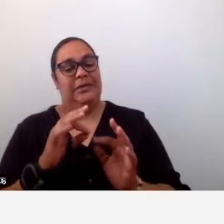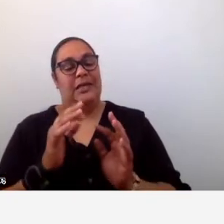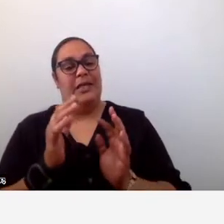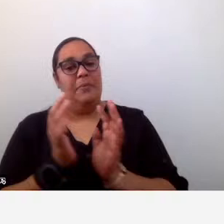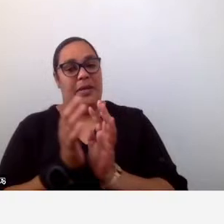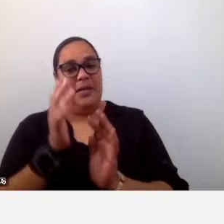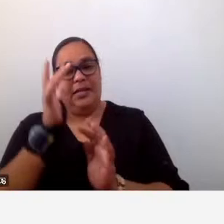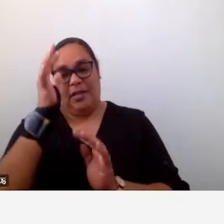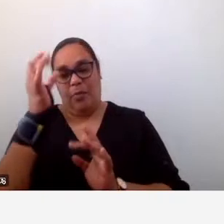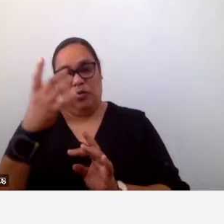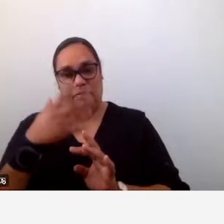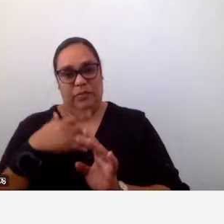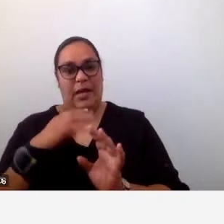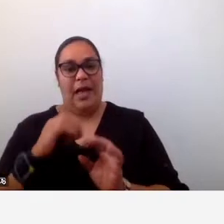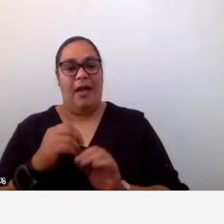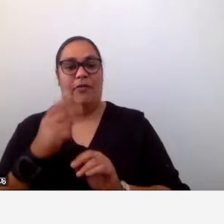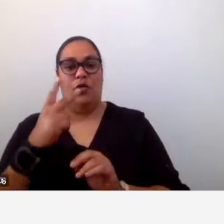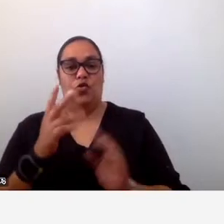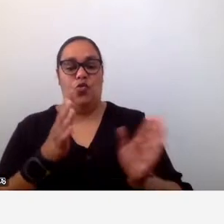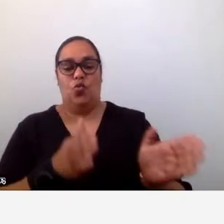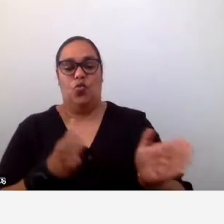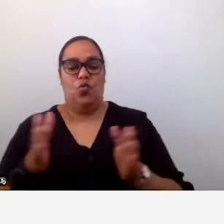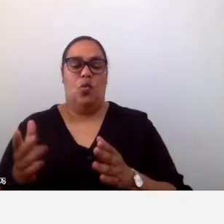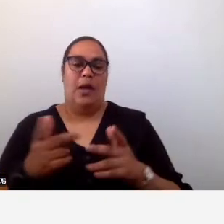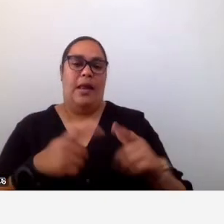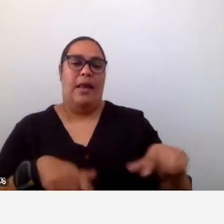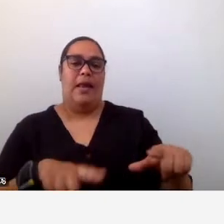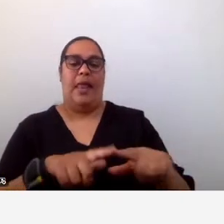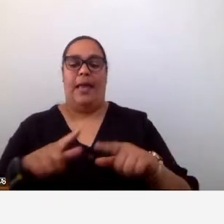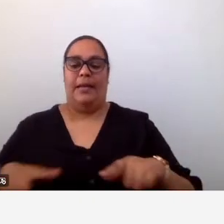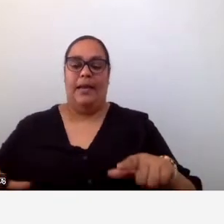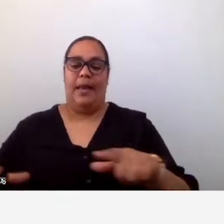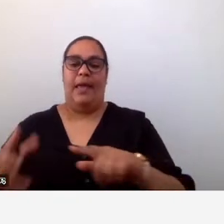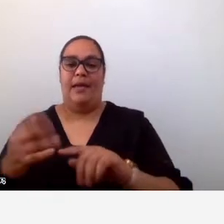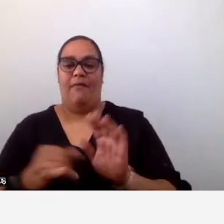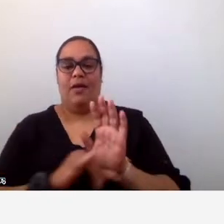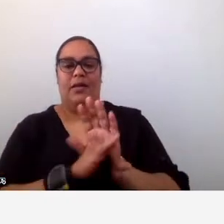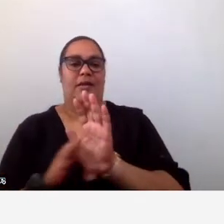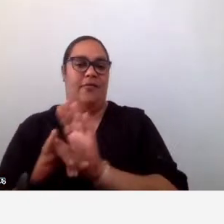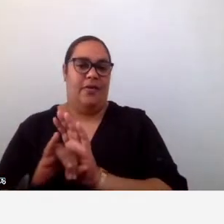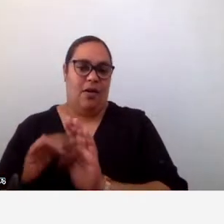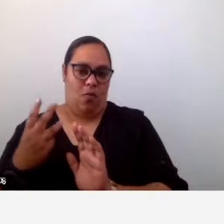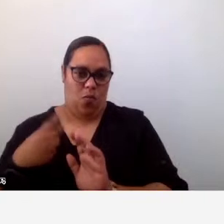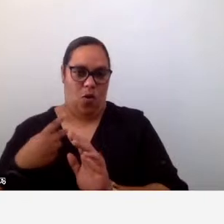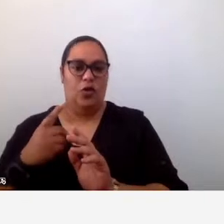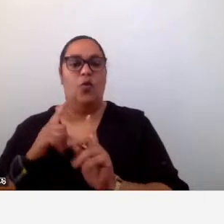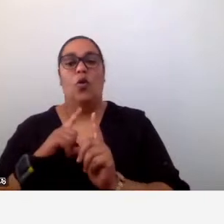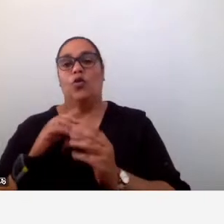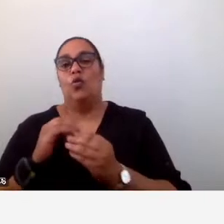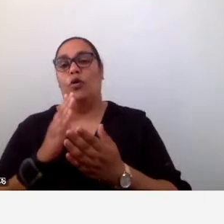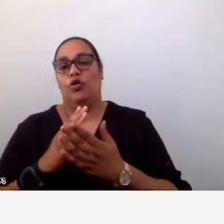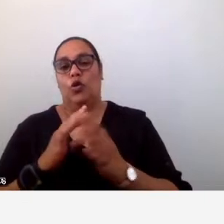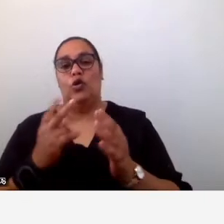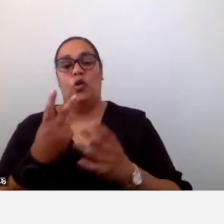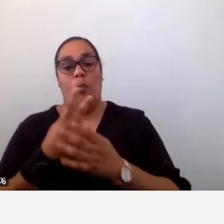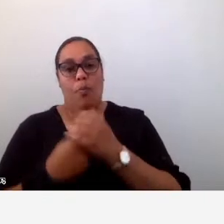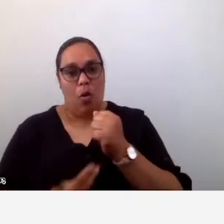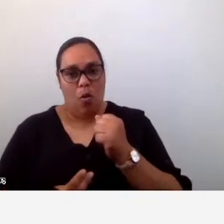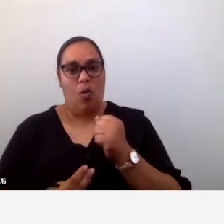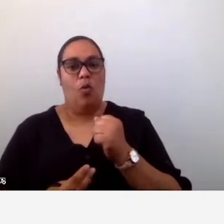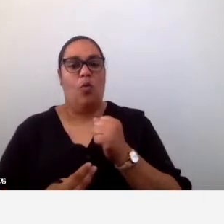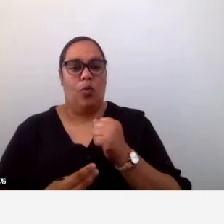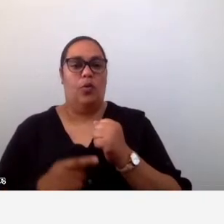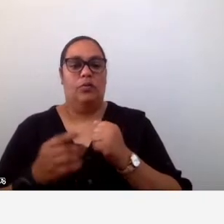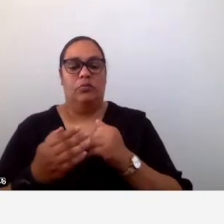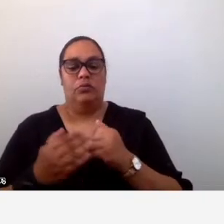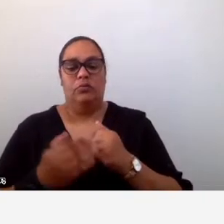has indicated that there's 2 pockets of land that were identified to ensure that both Amahlubi